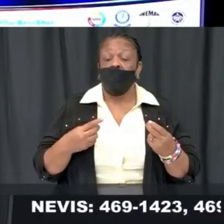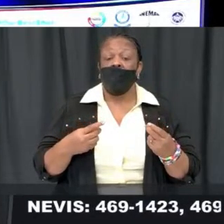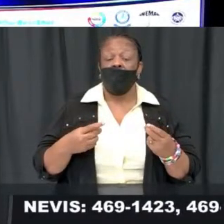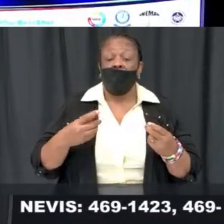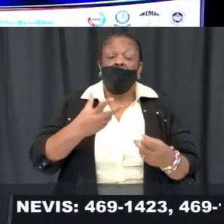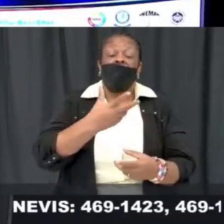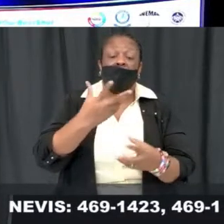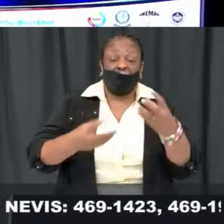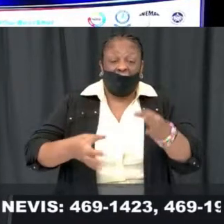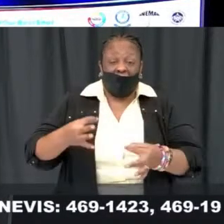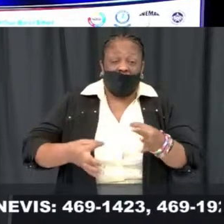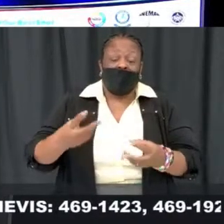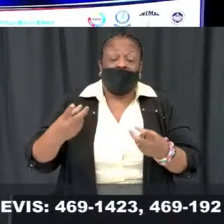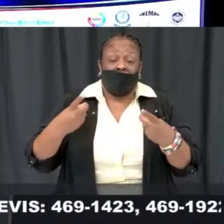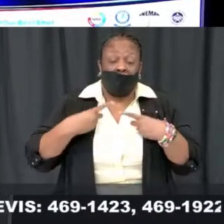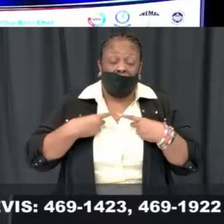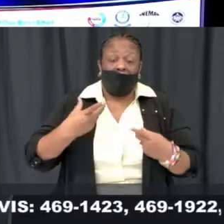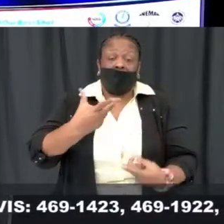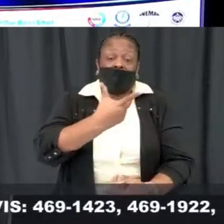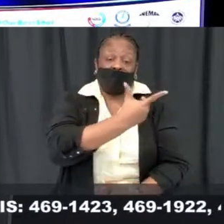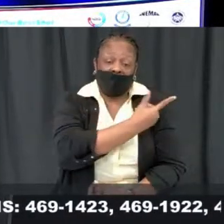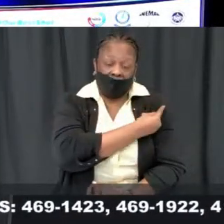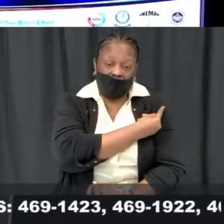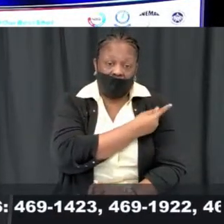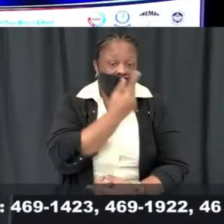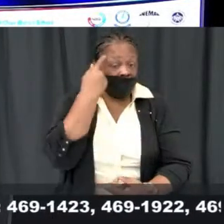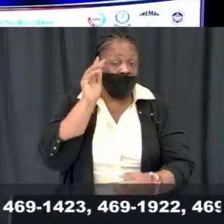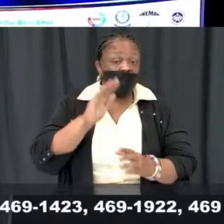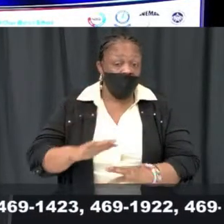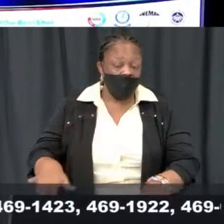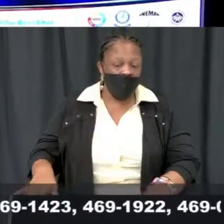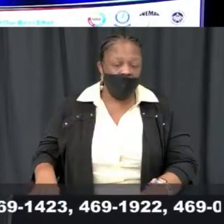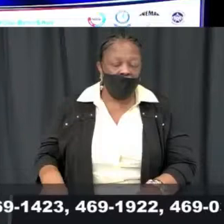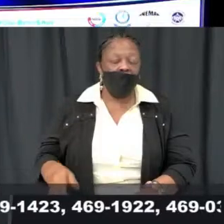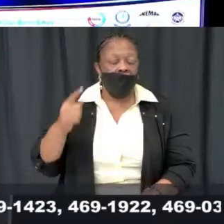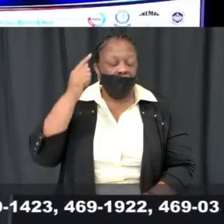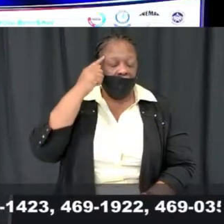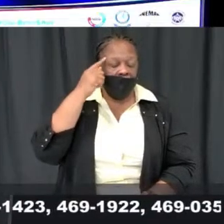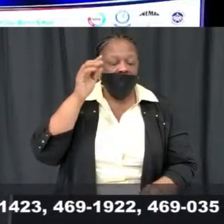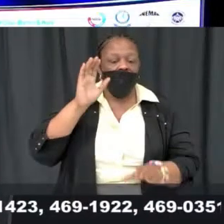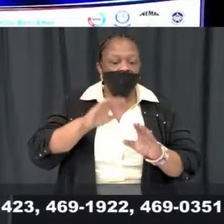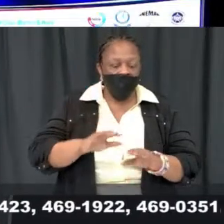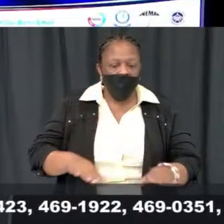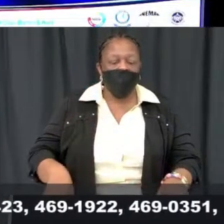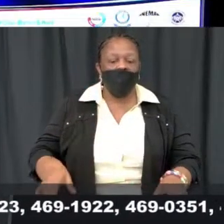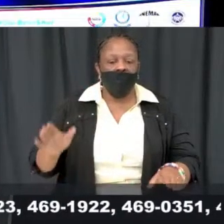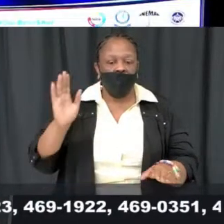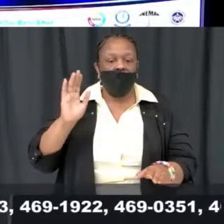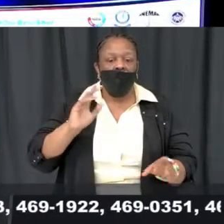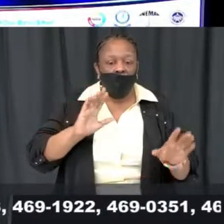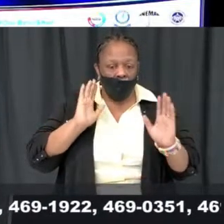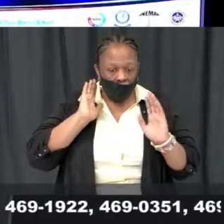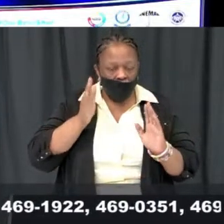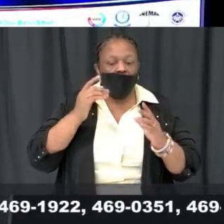so the people of the Federation of St. Kitts and Nevis deserve a round of applause.